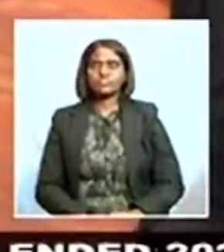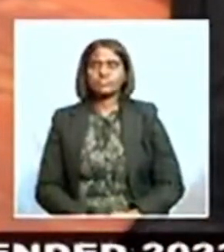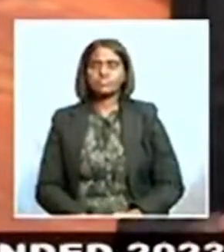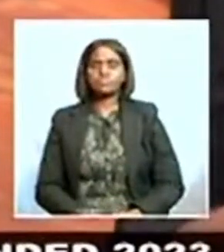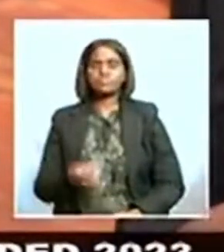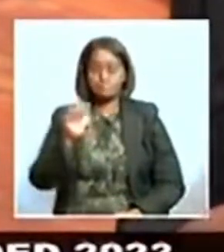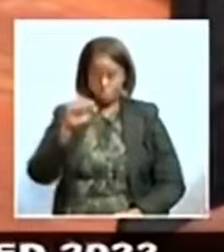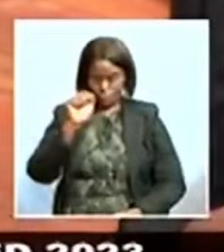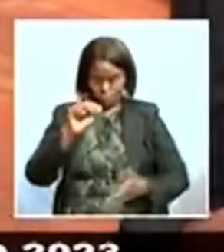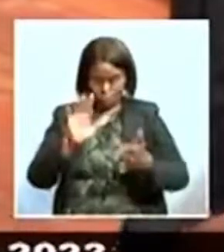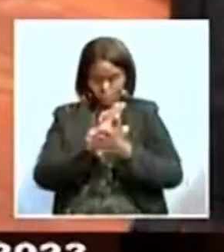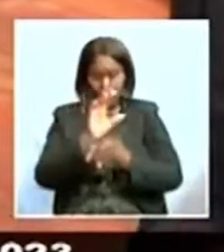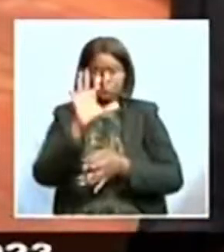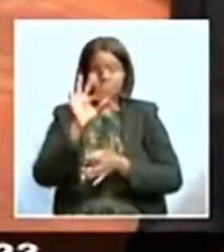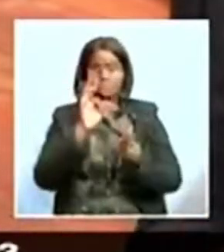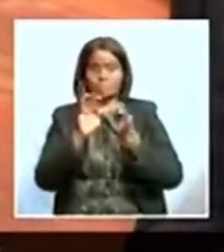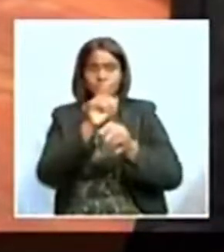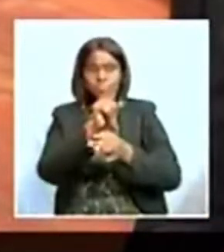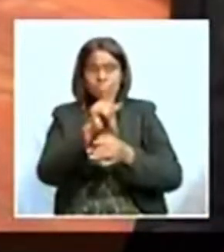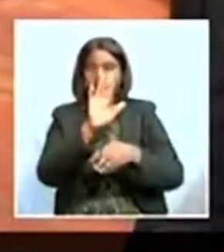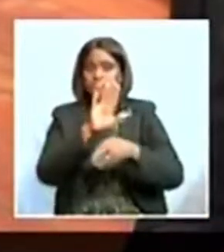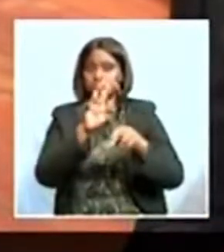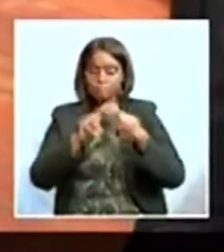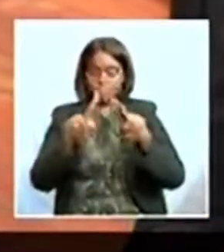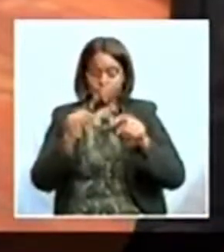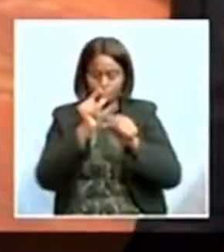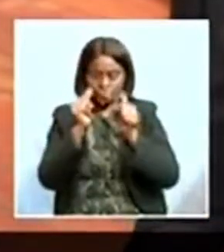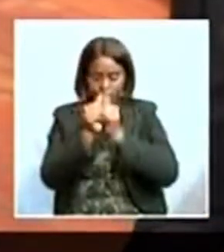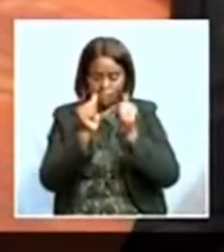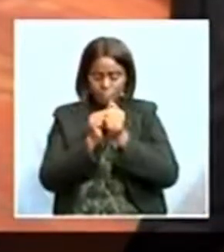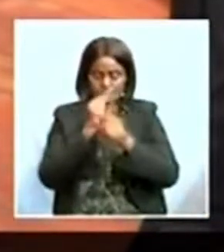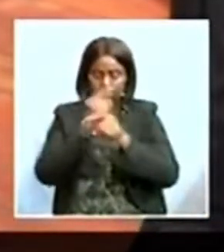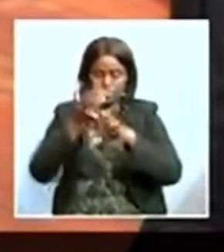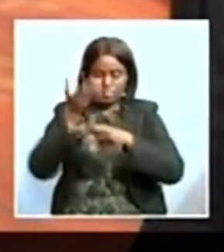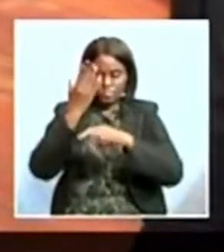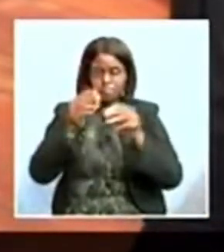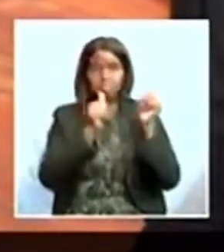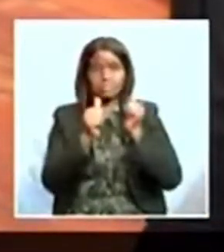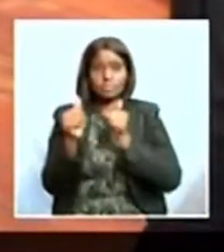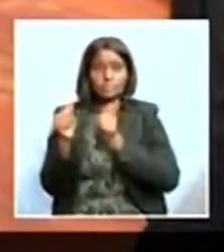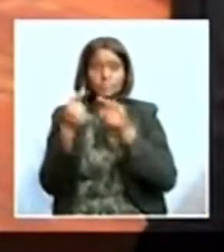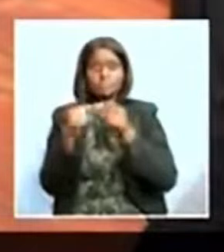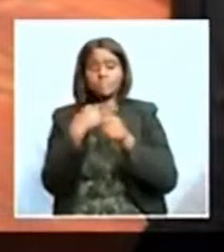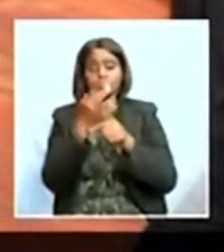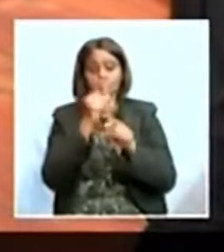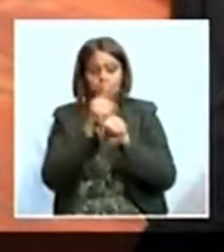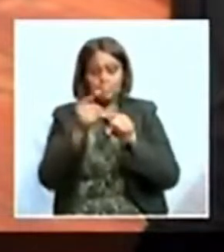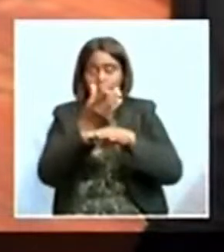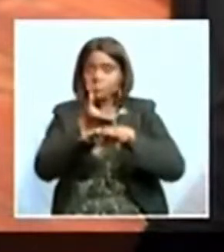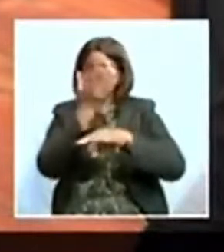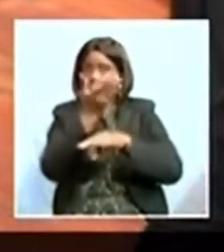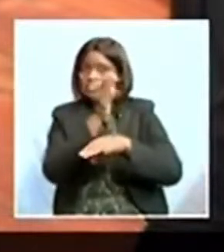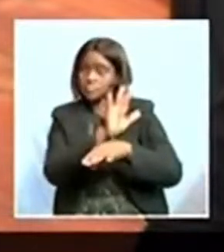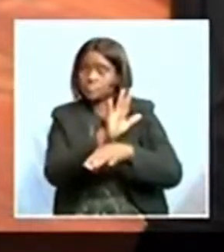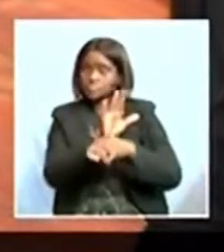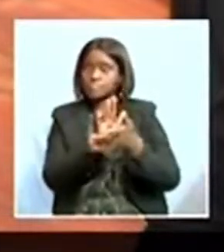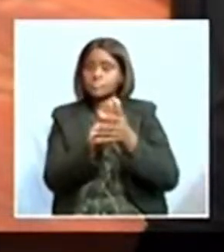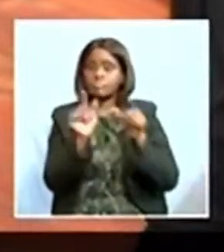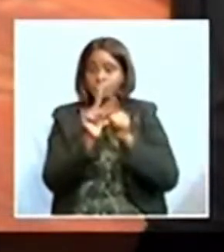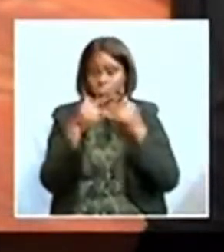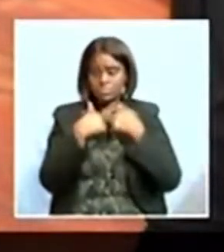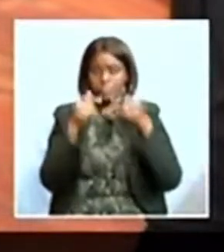yes, page 9. Chair, if you are there, just above where it says action taken, just above there